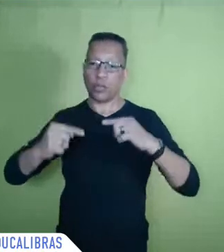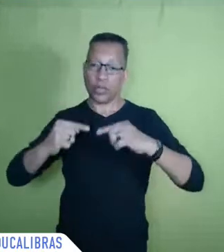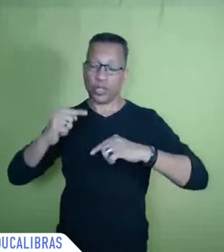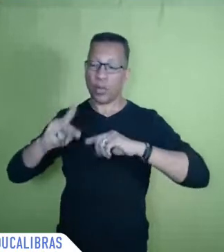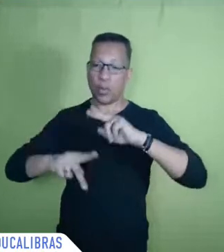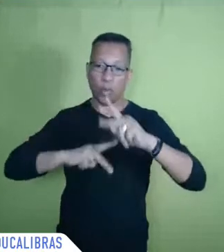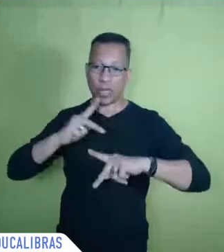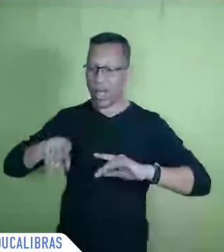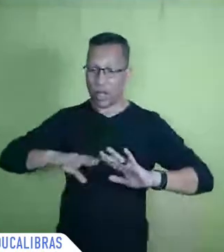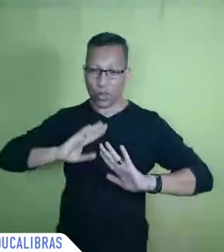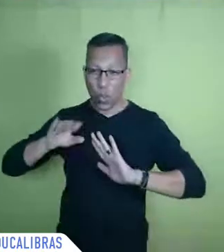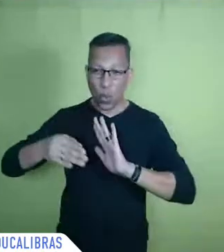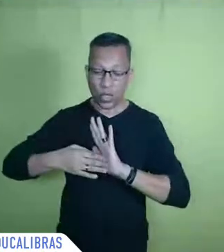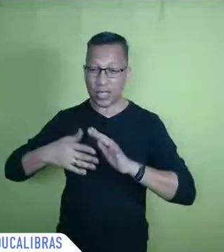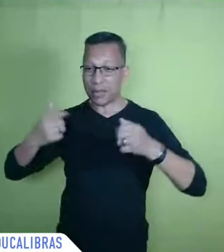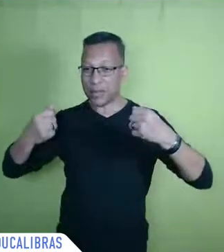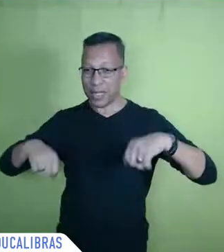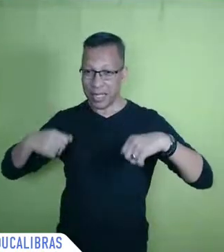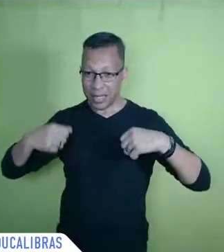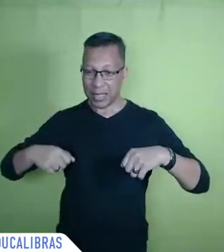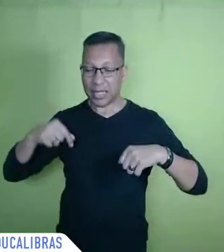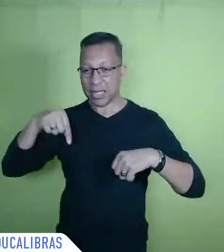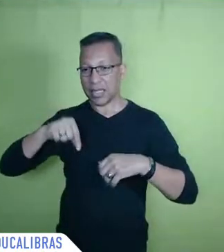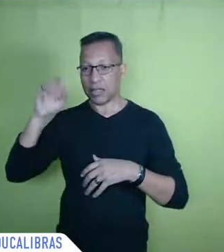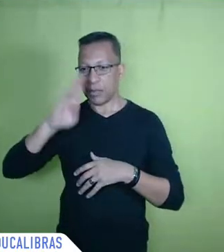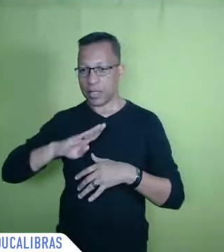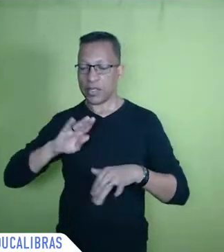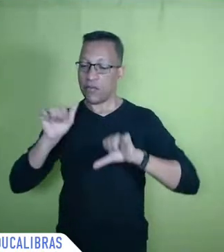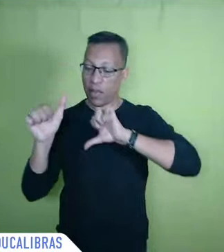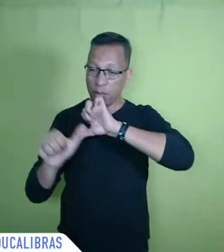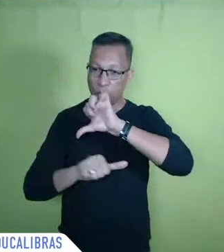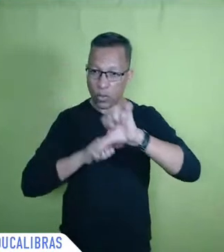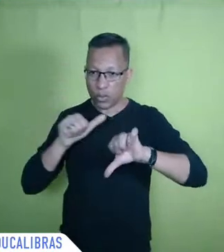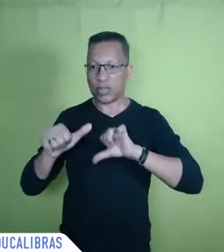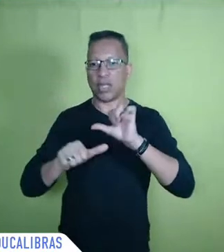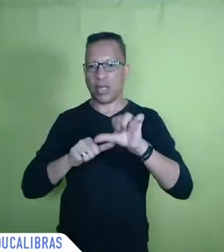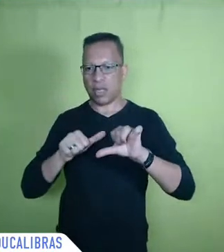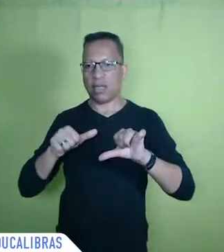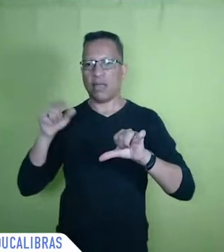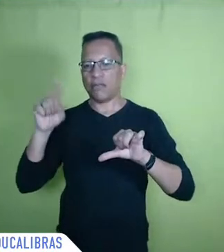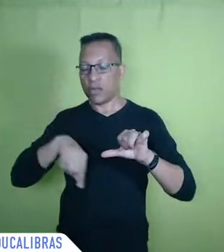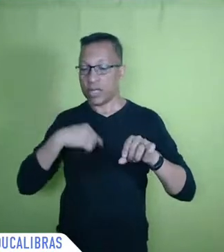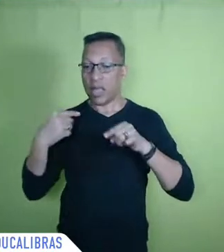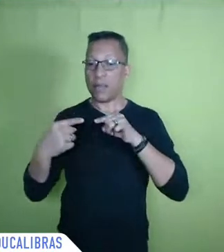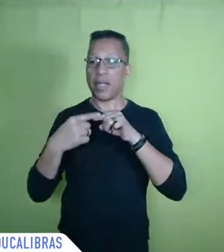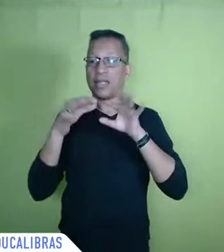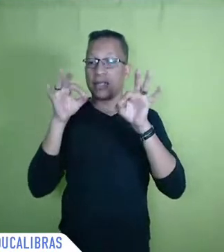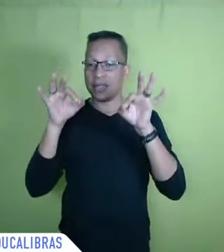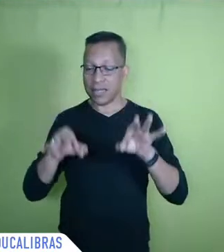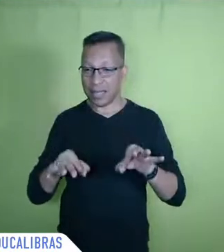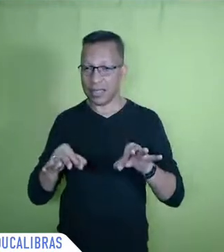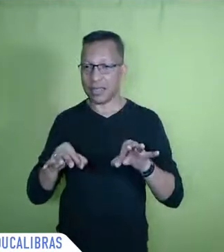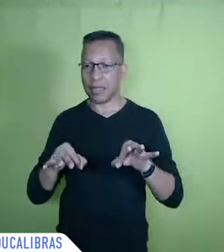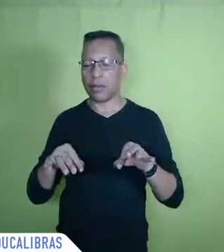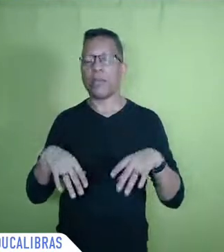suppose all the public policies that are required in Brazil to revert the situation were